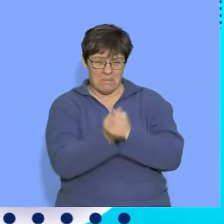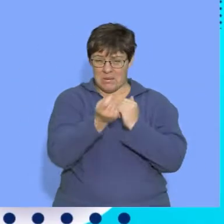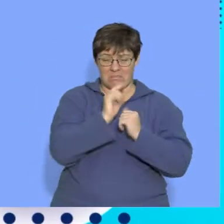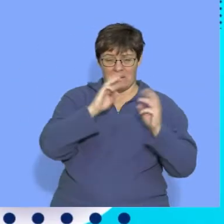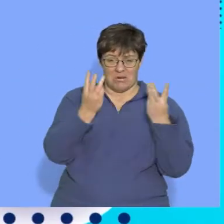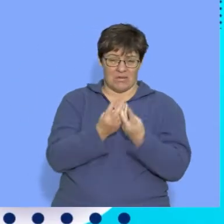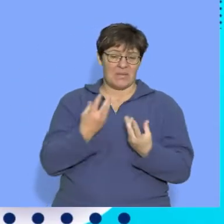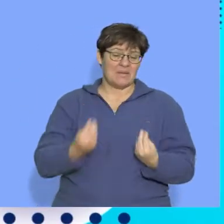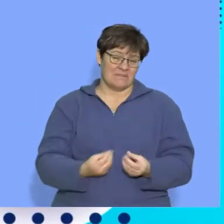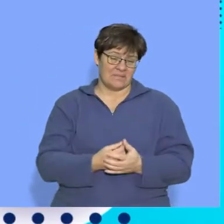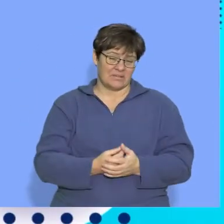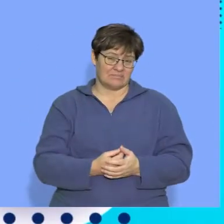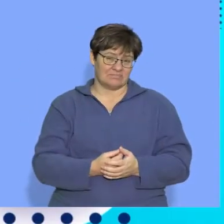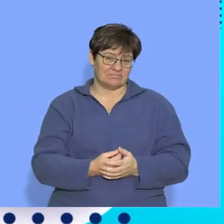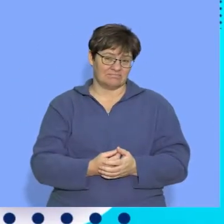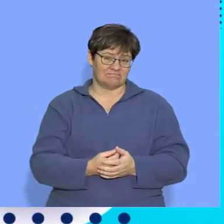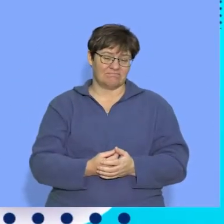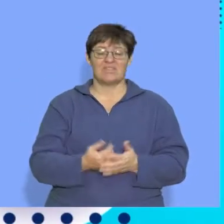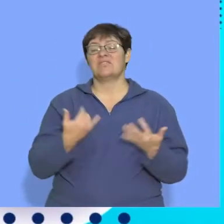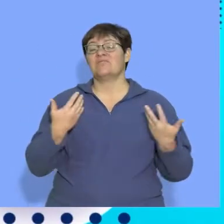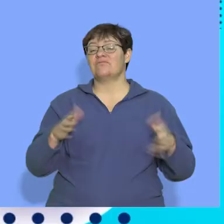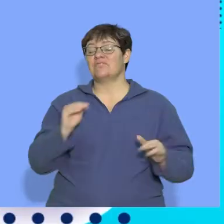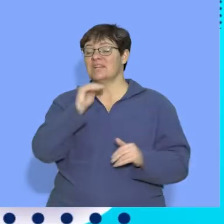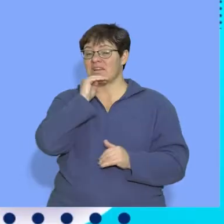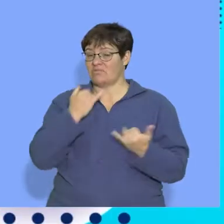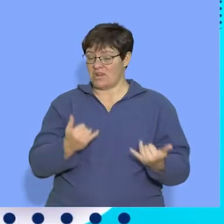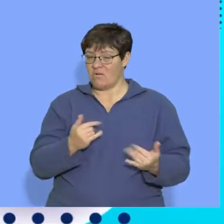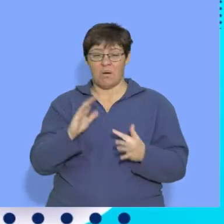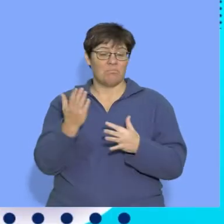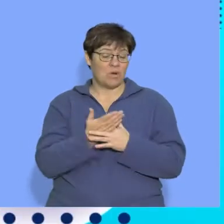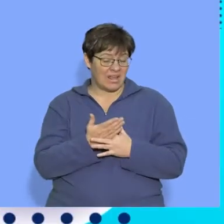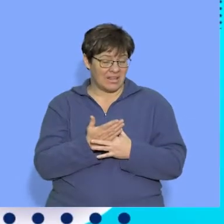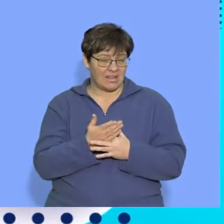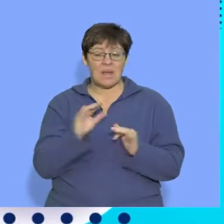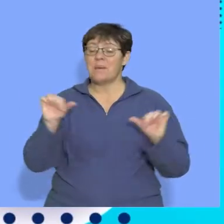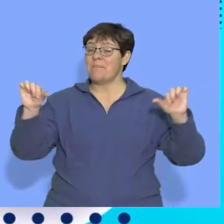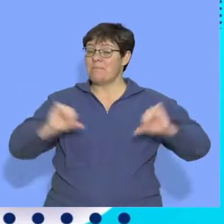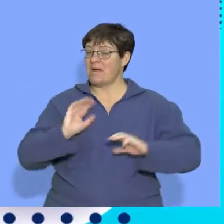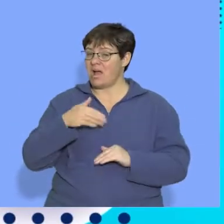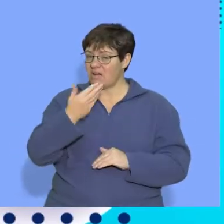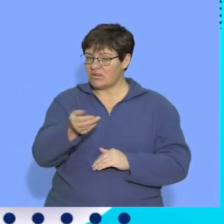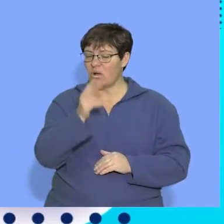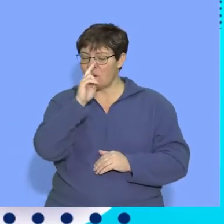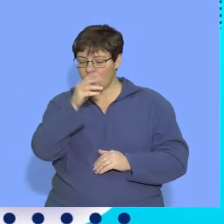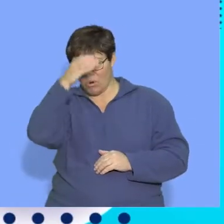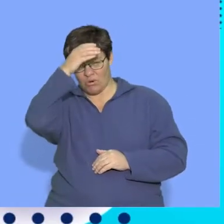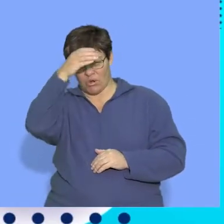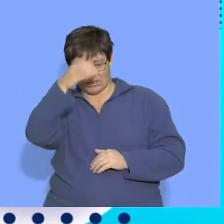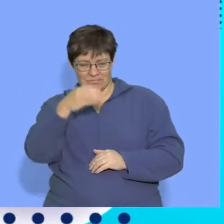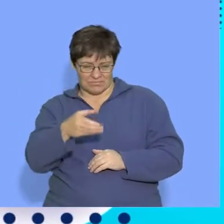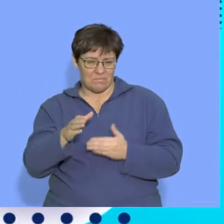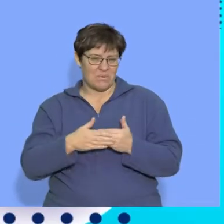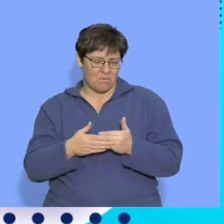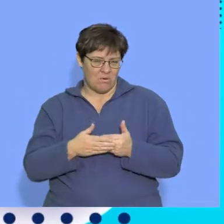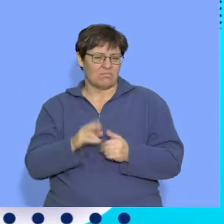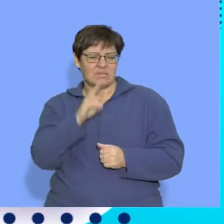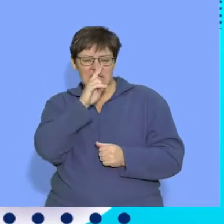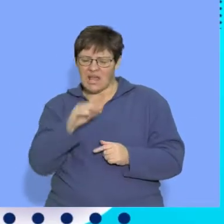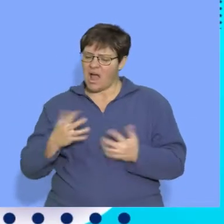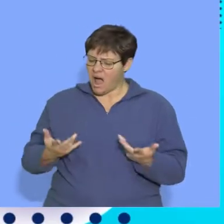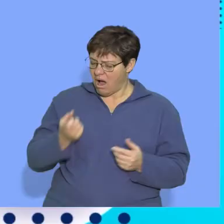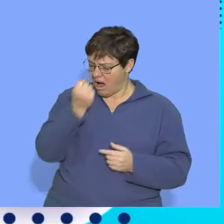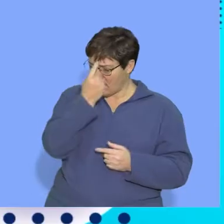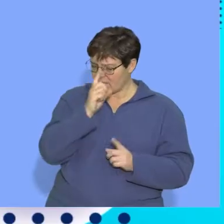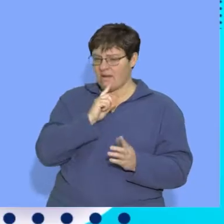So guys, that's a wrap for this segment. Let's have a little break, and when we get back, we will look at more concepts and try and apply our understanding to